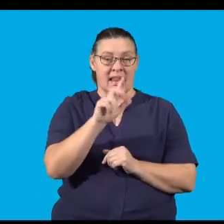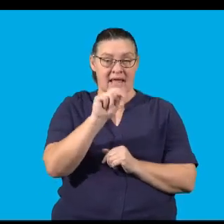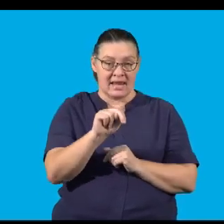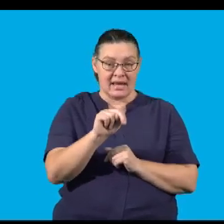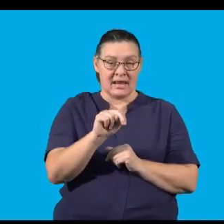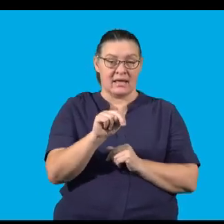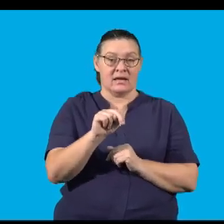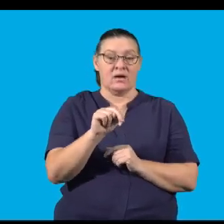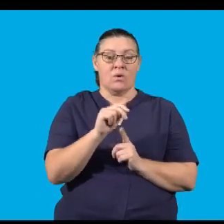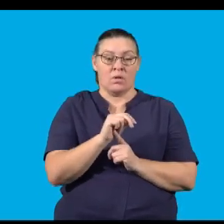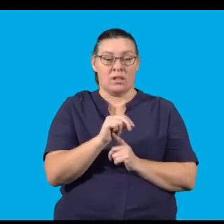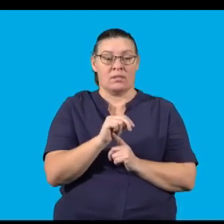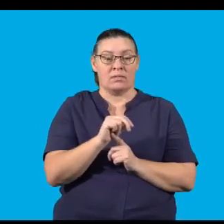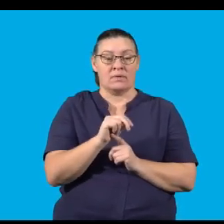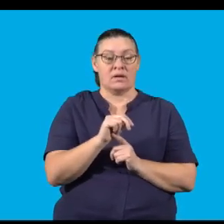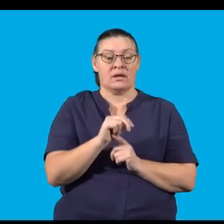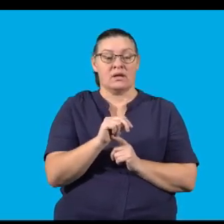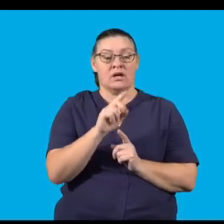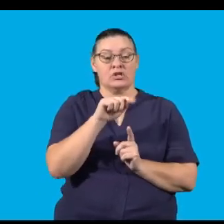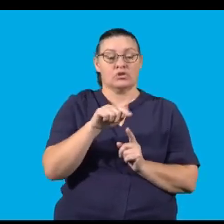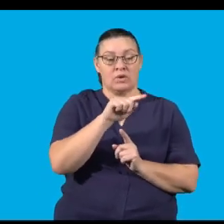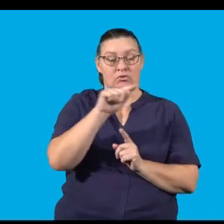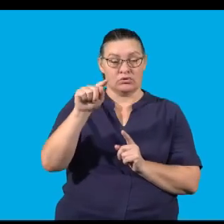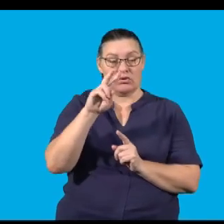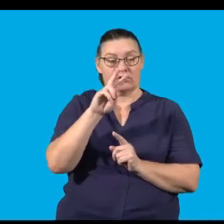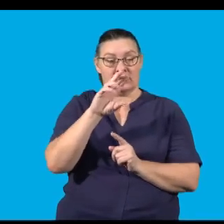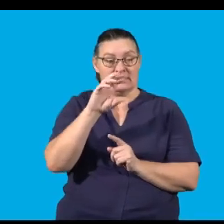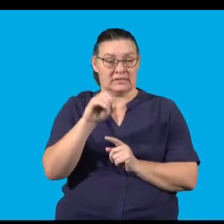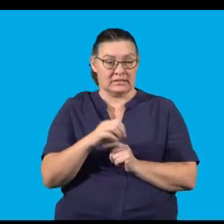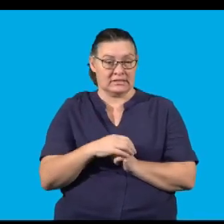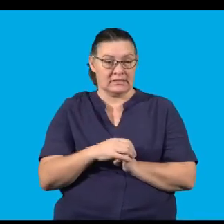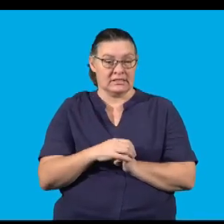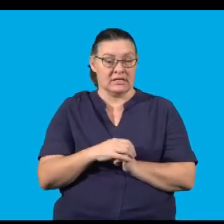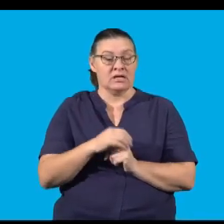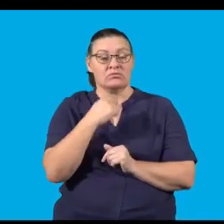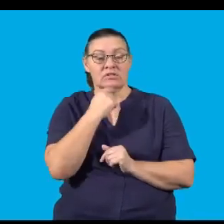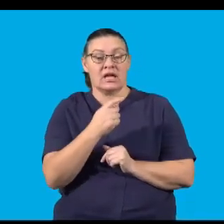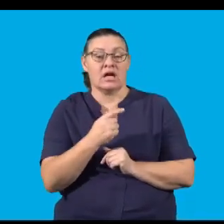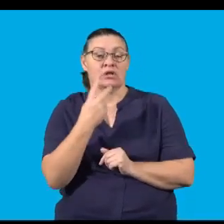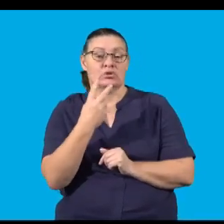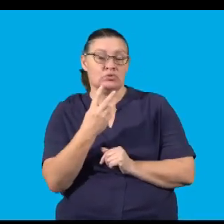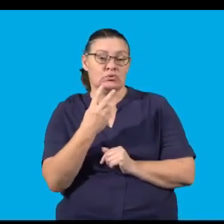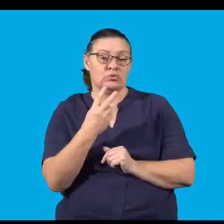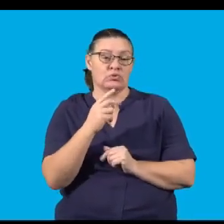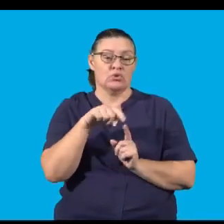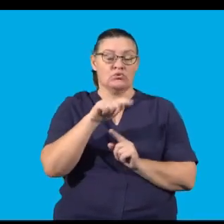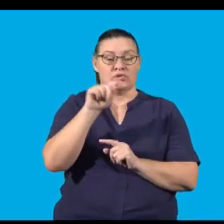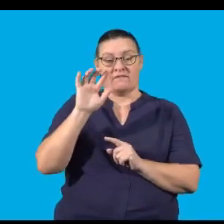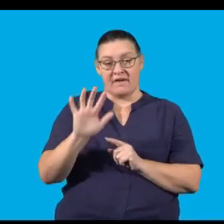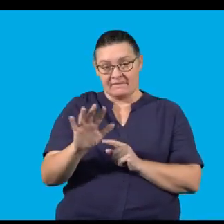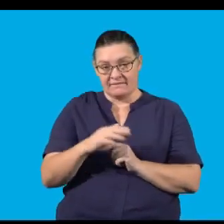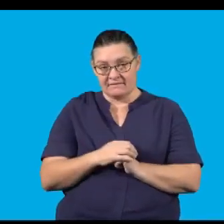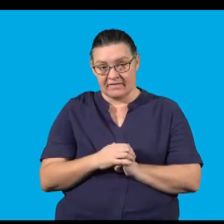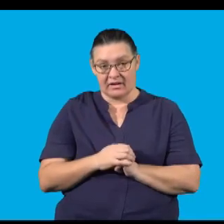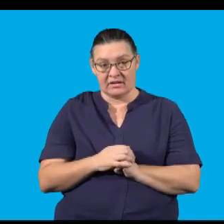be square root of 20, which is the same as saying 2 root 5, because 20 is